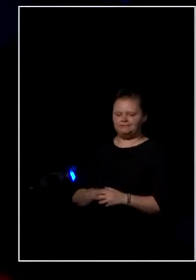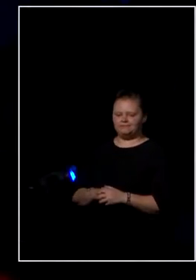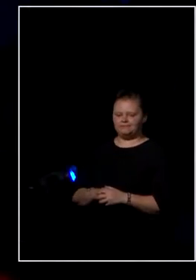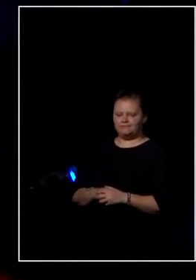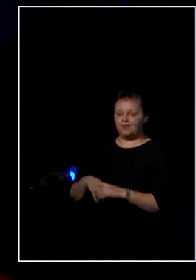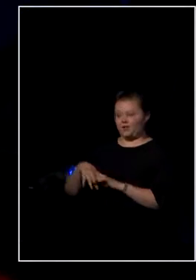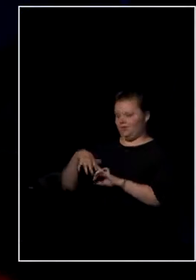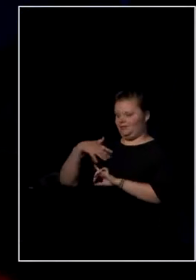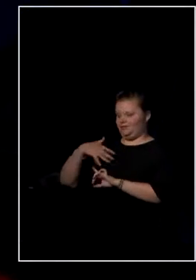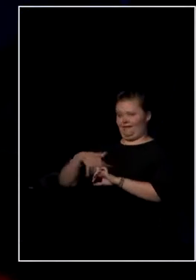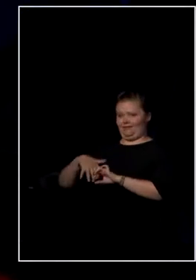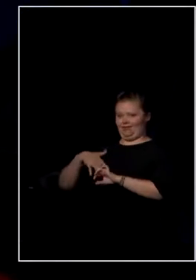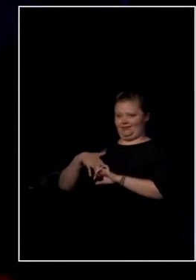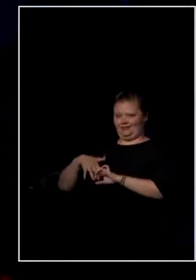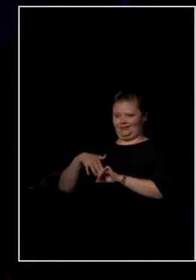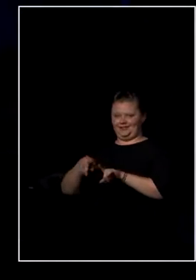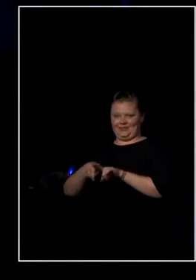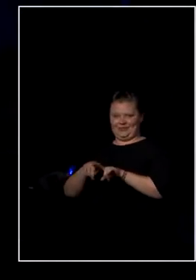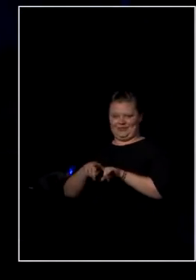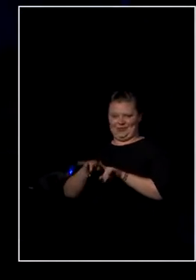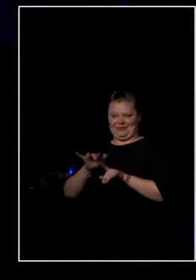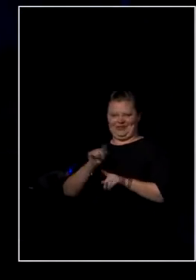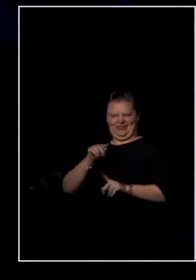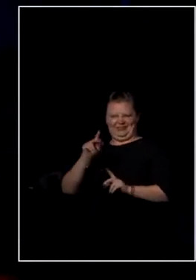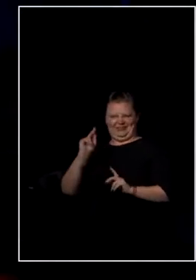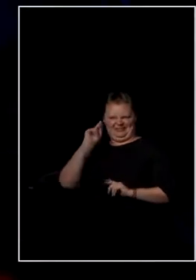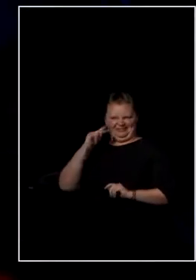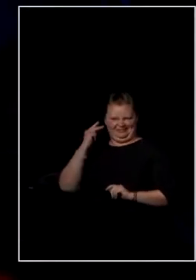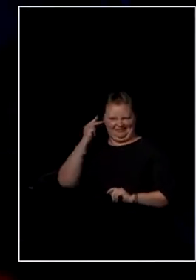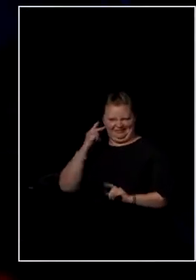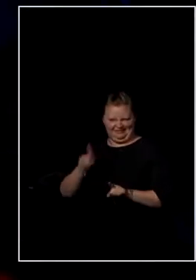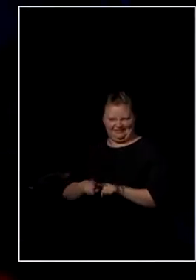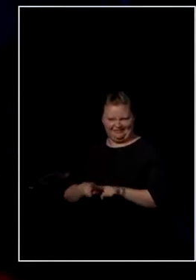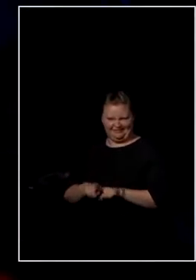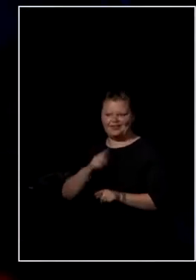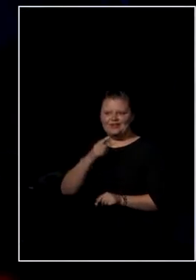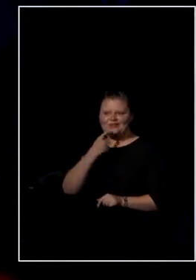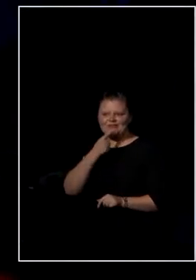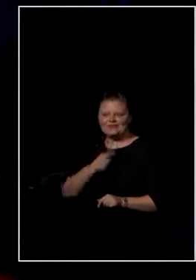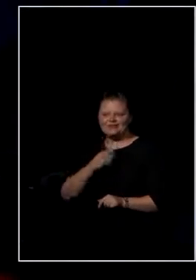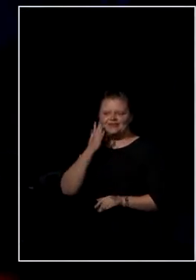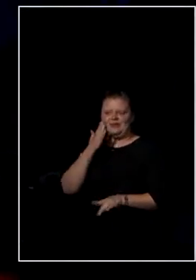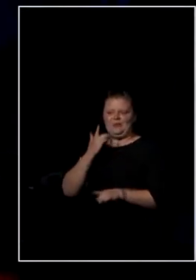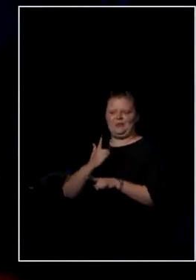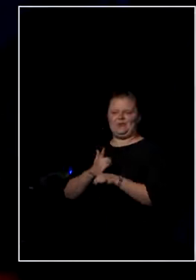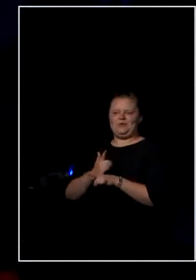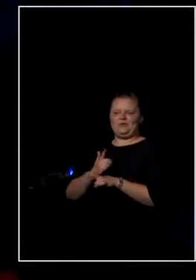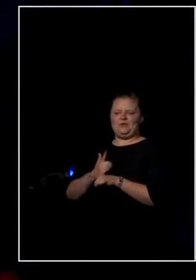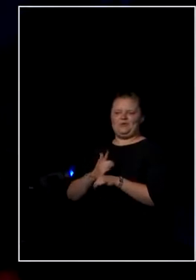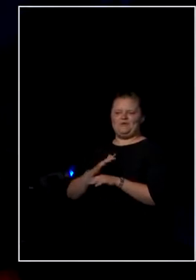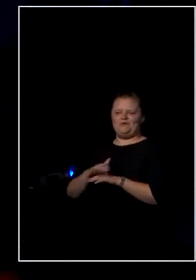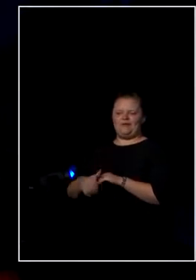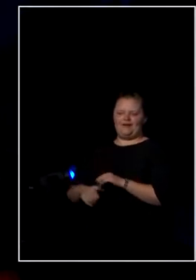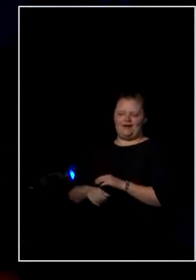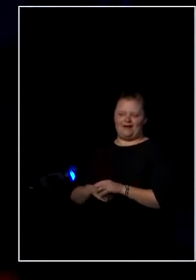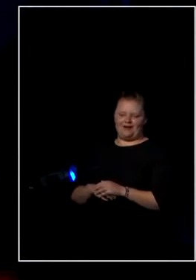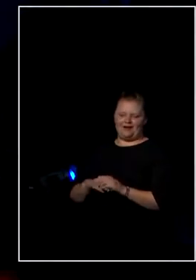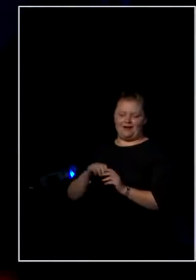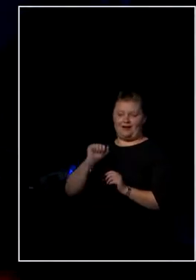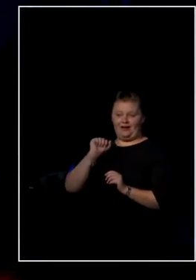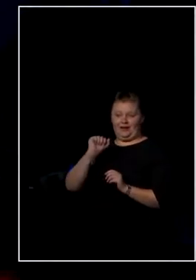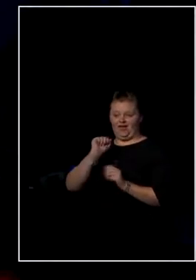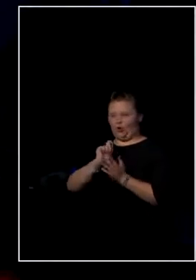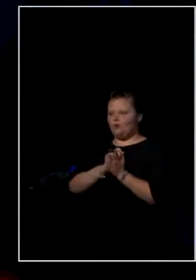well, we'll see what happened if you've changed too. You said when you were talking about your